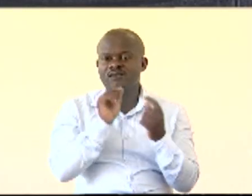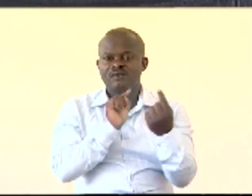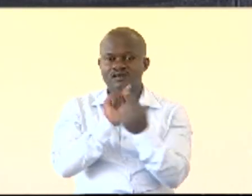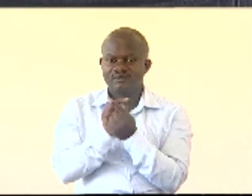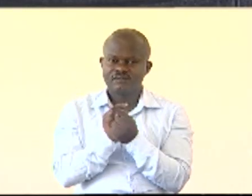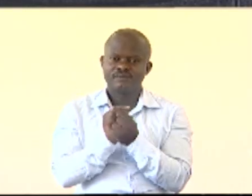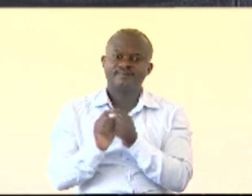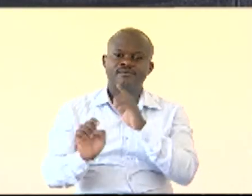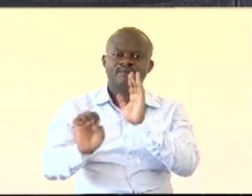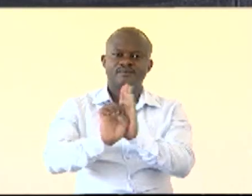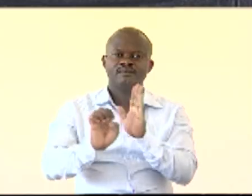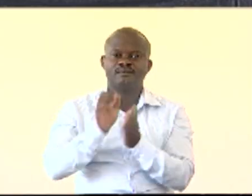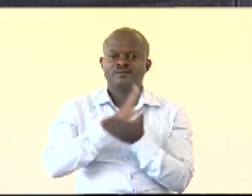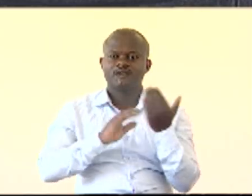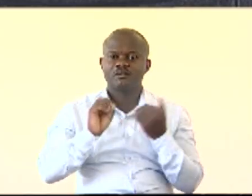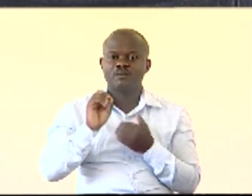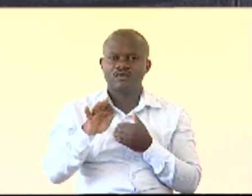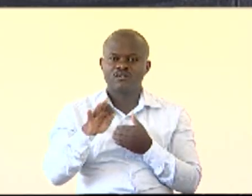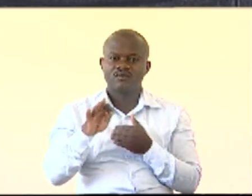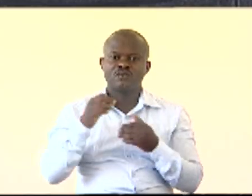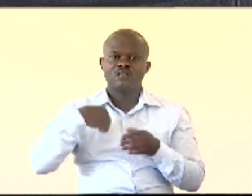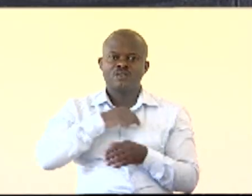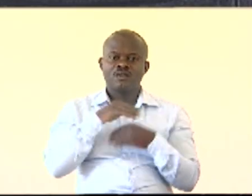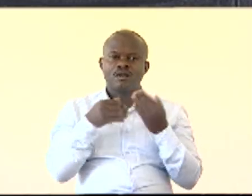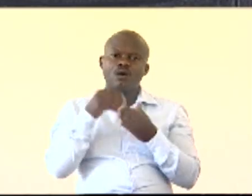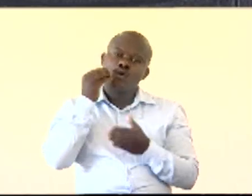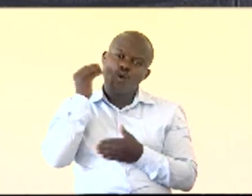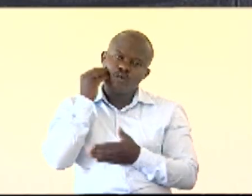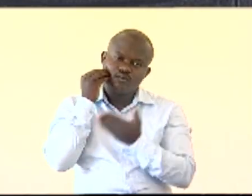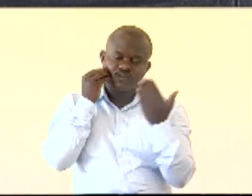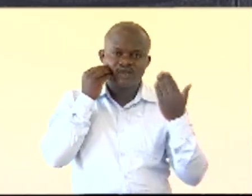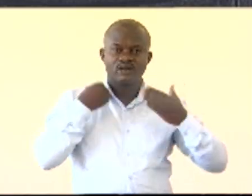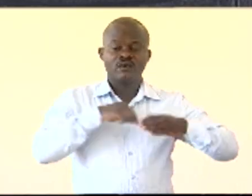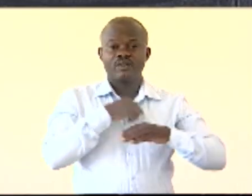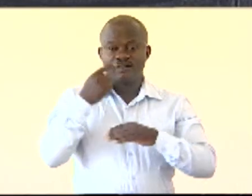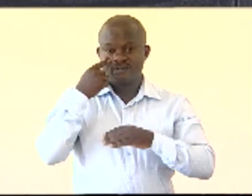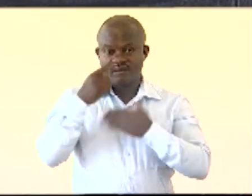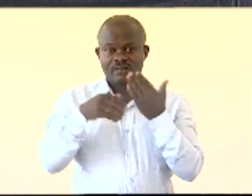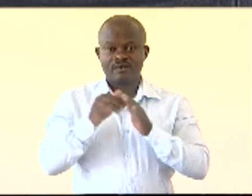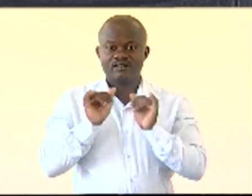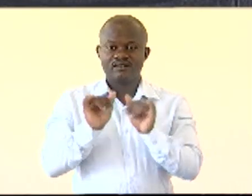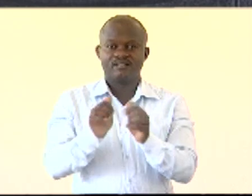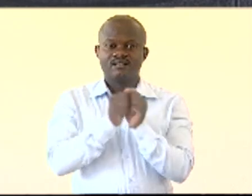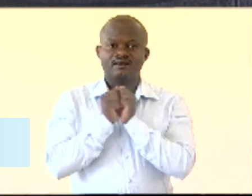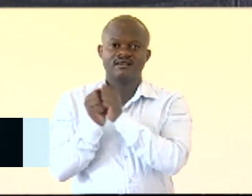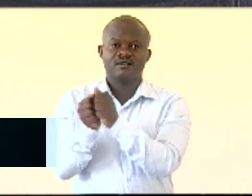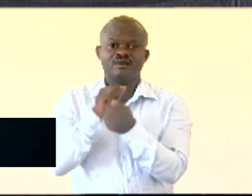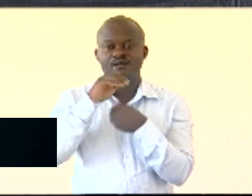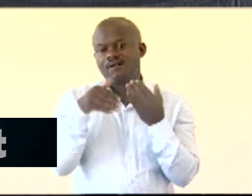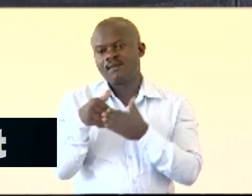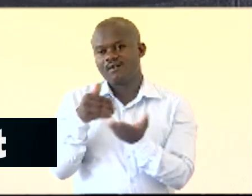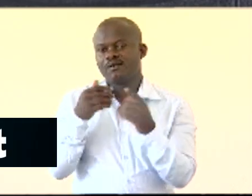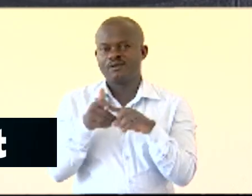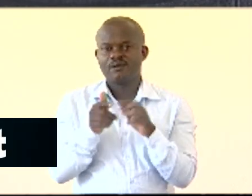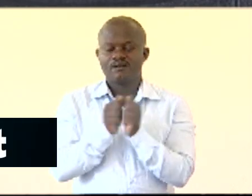Take an example, some of us in our homes, we find we are staying with rodents,